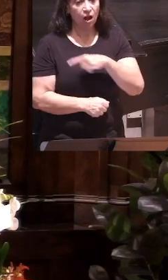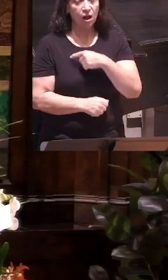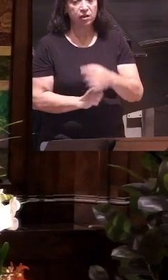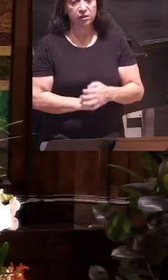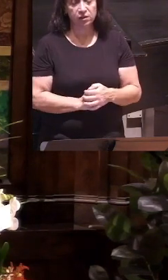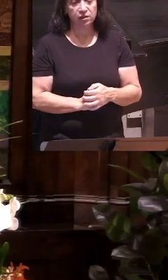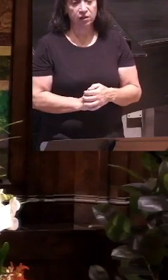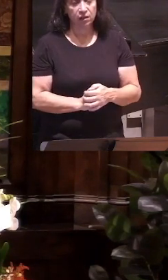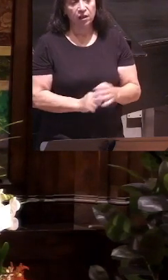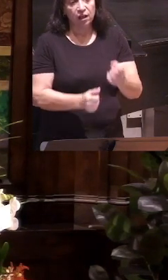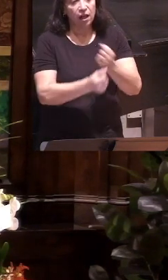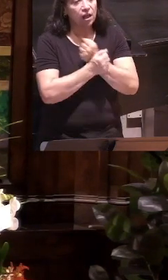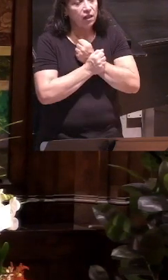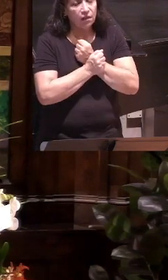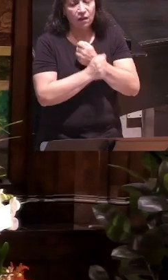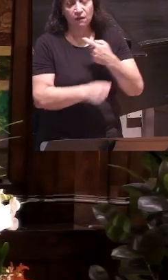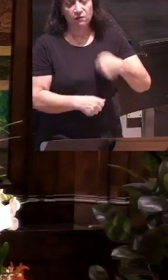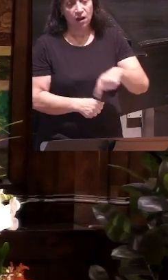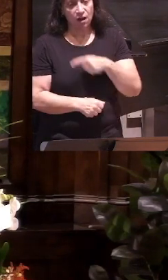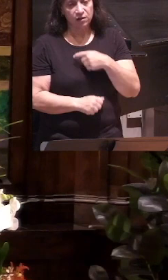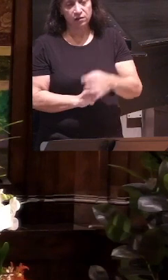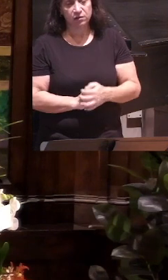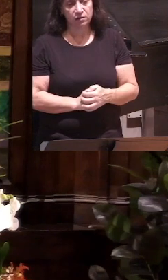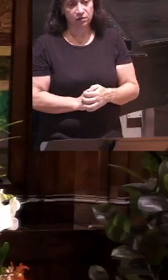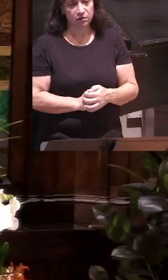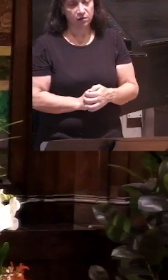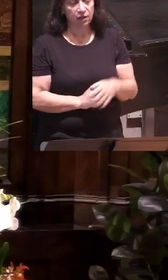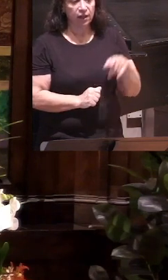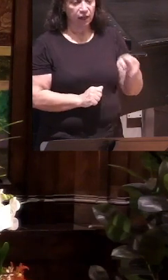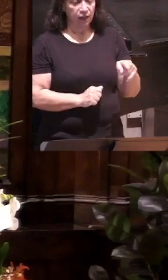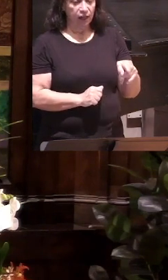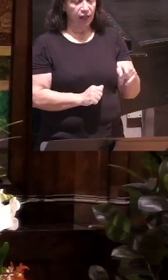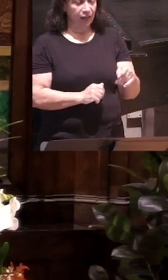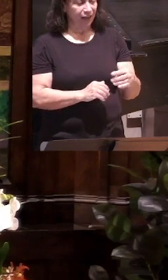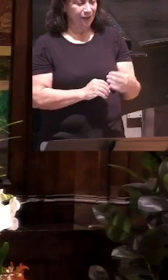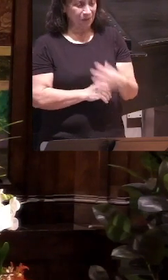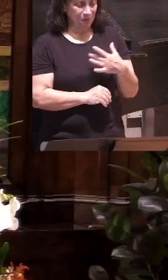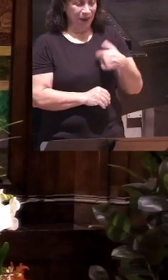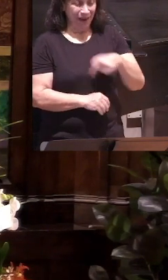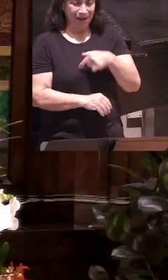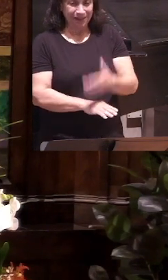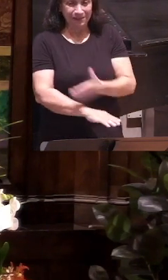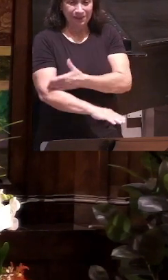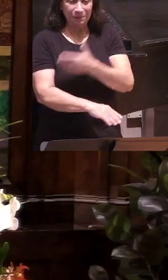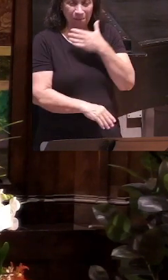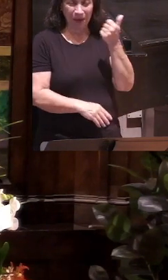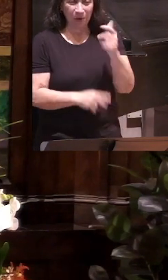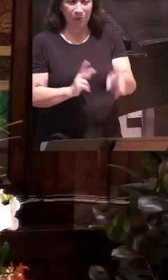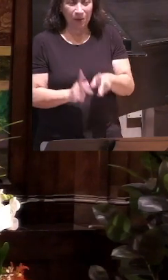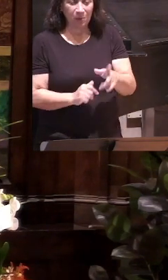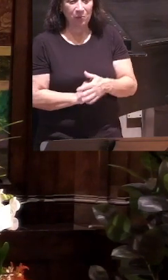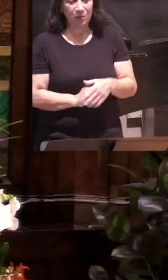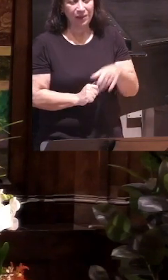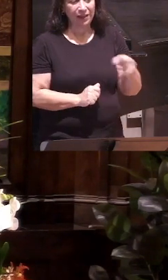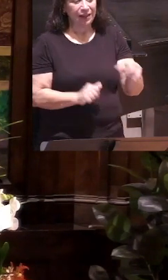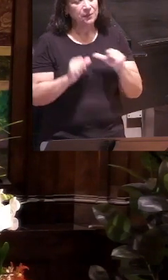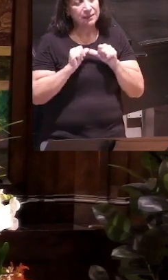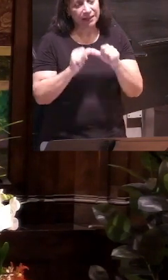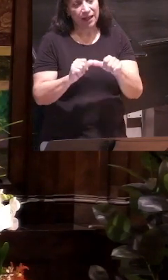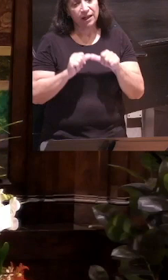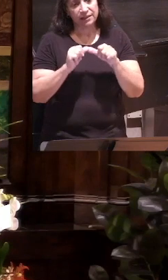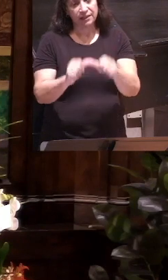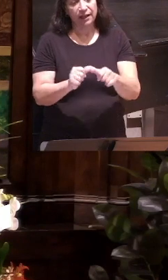He loved us. He made us better. He was